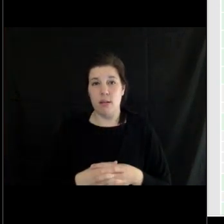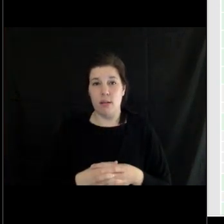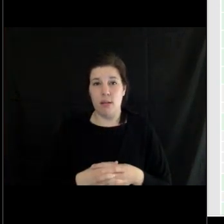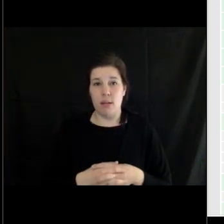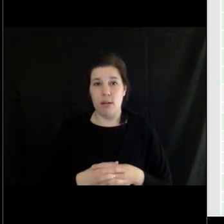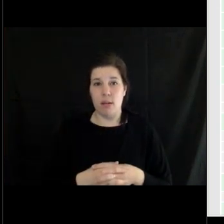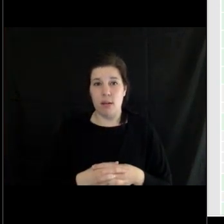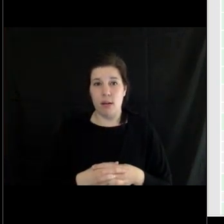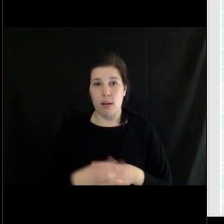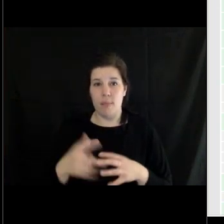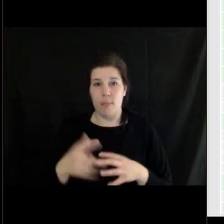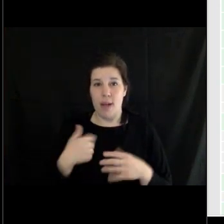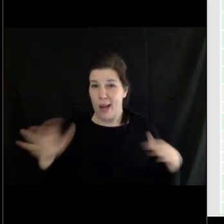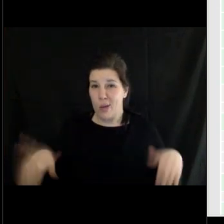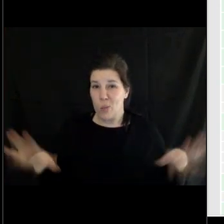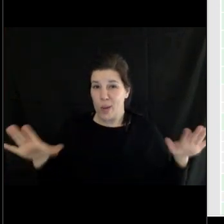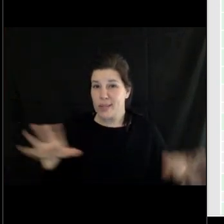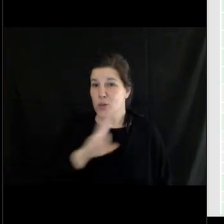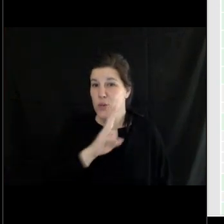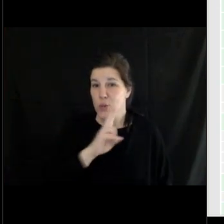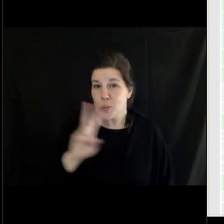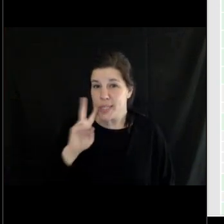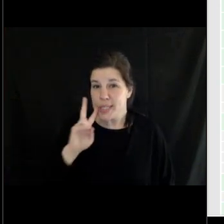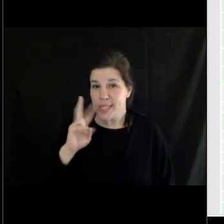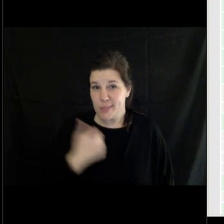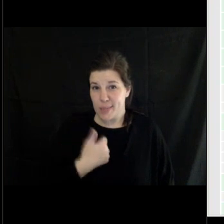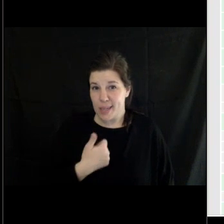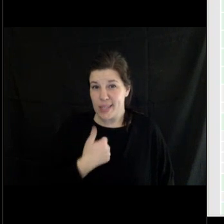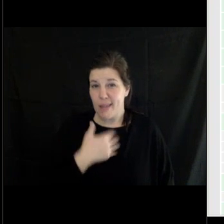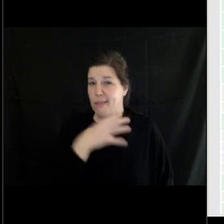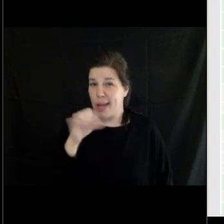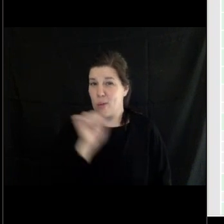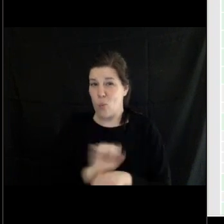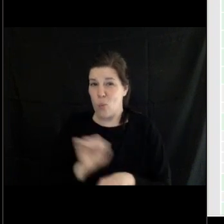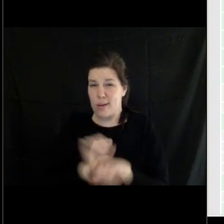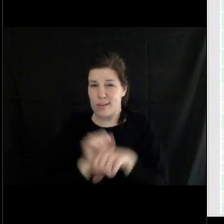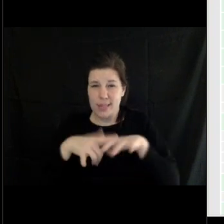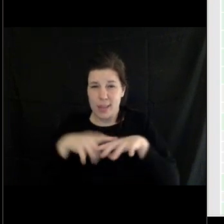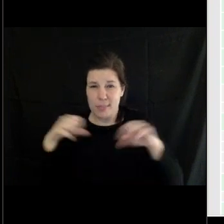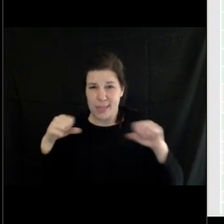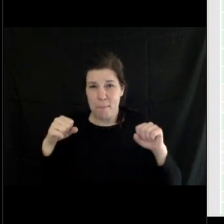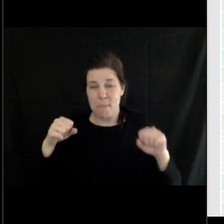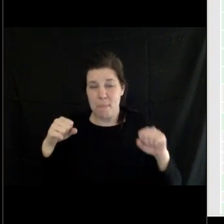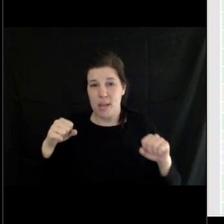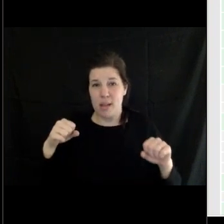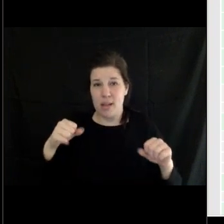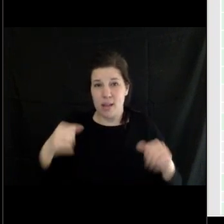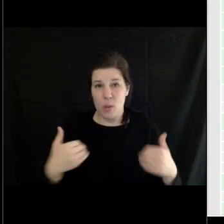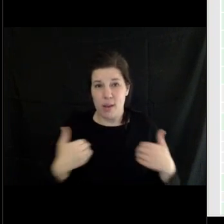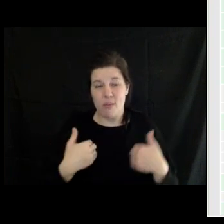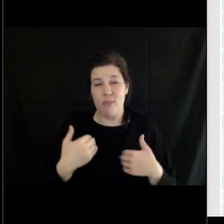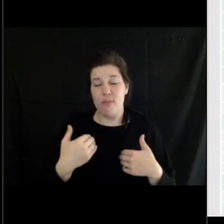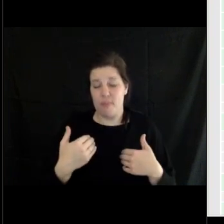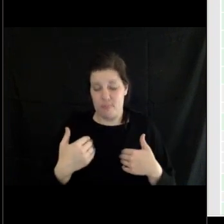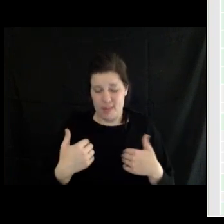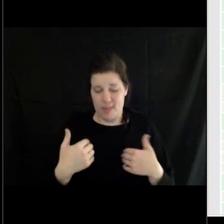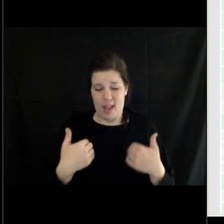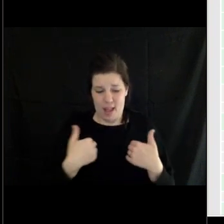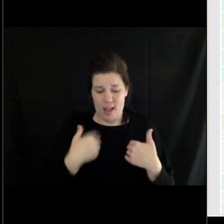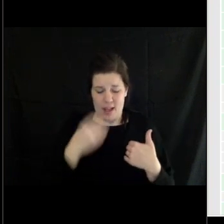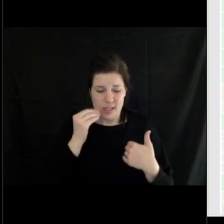I raised twins myself and worked. There was a day when